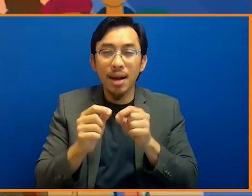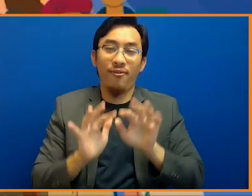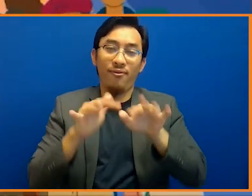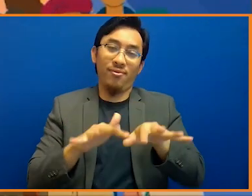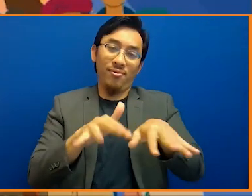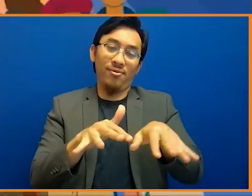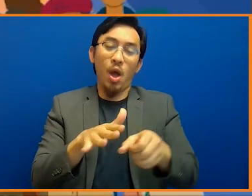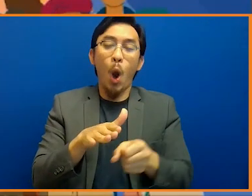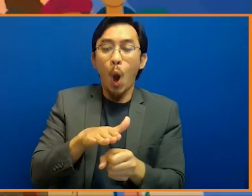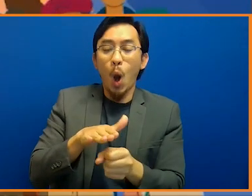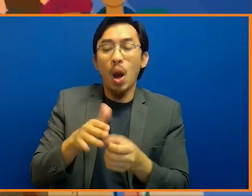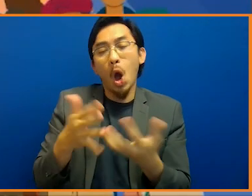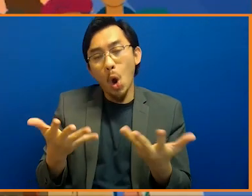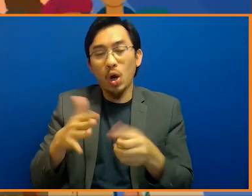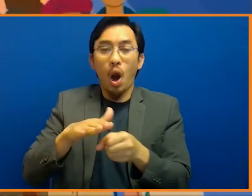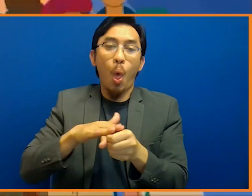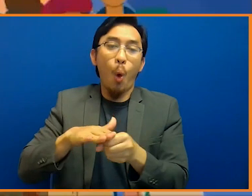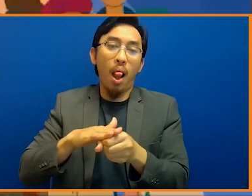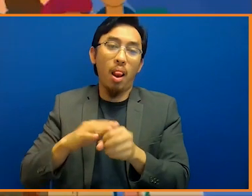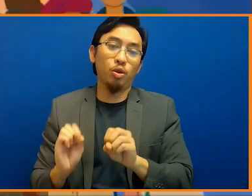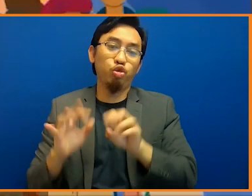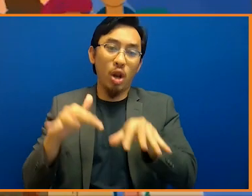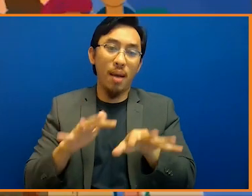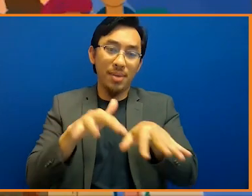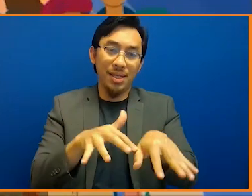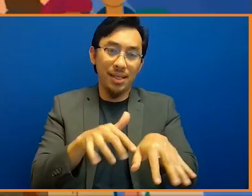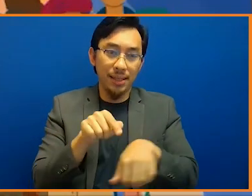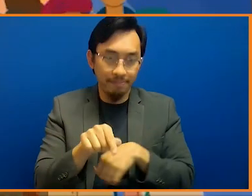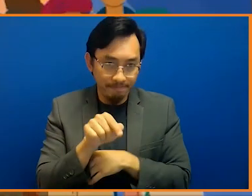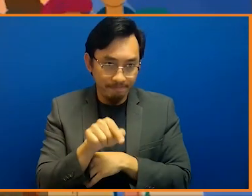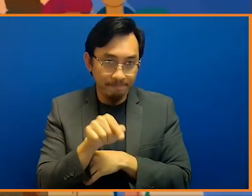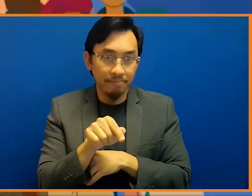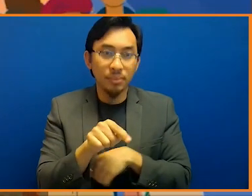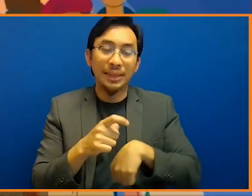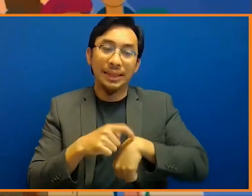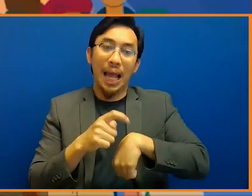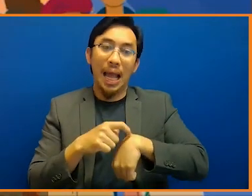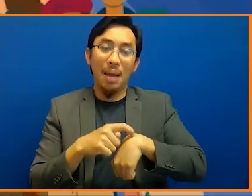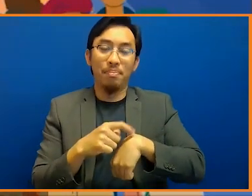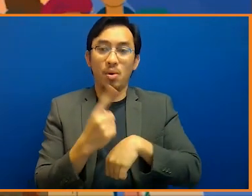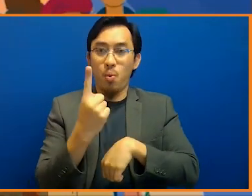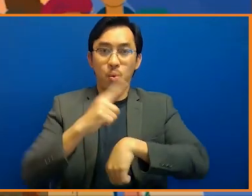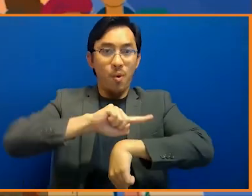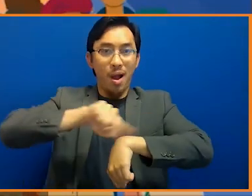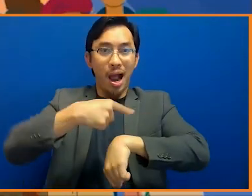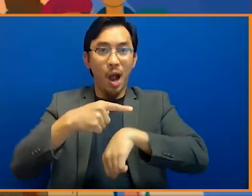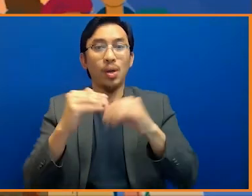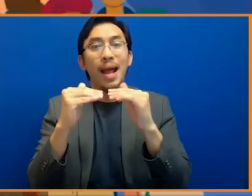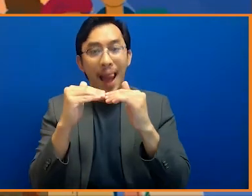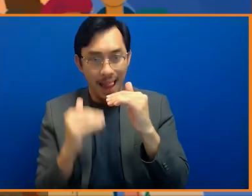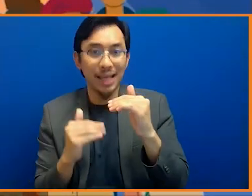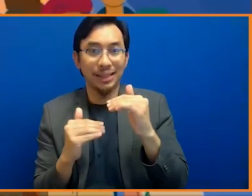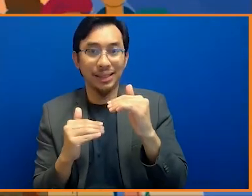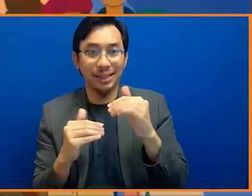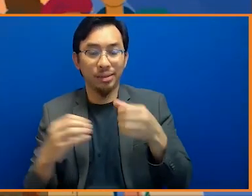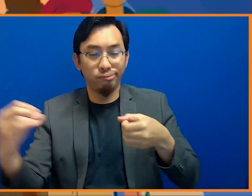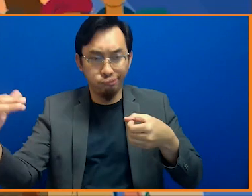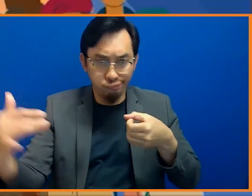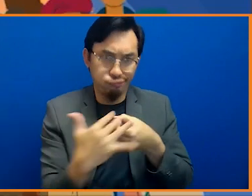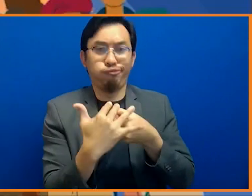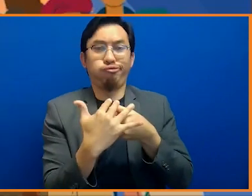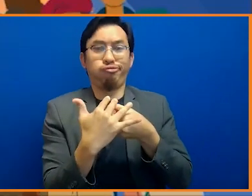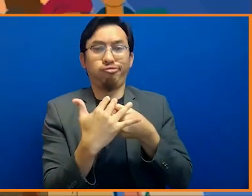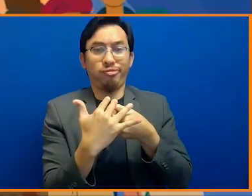local tsunami because it's travel shorter than 1 hour to reach the targeted